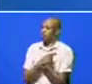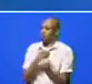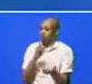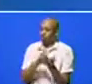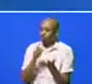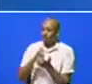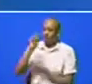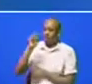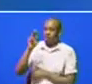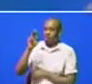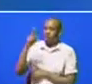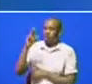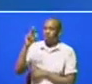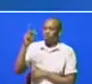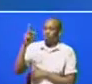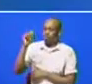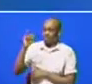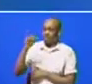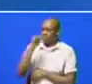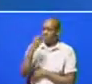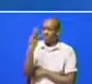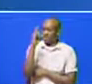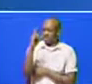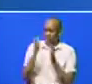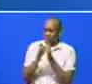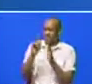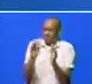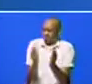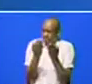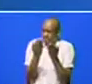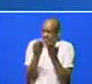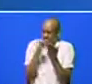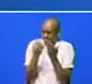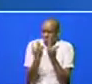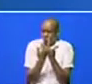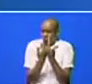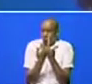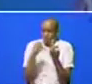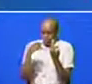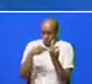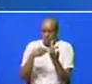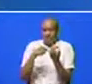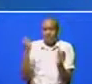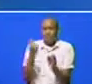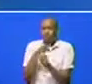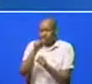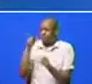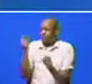the 3D model of the twins' pelvis that we couldn't, you